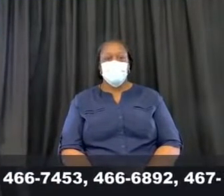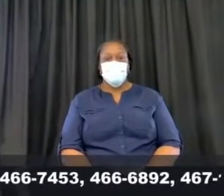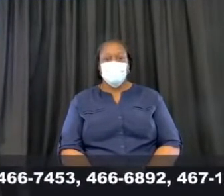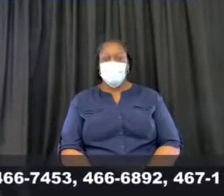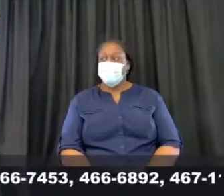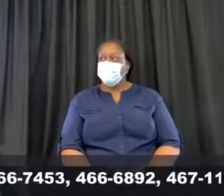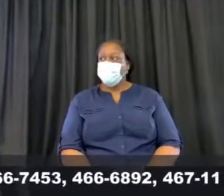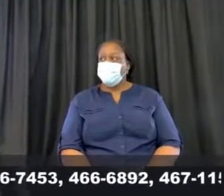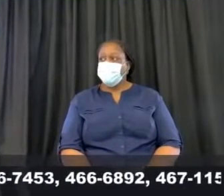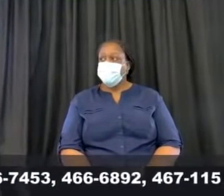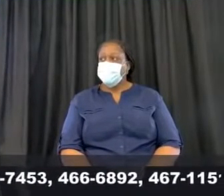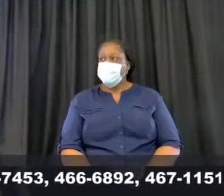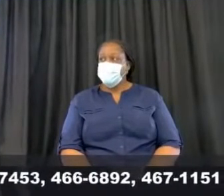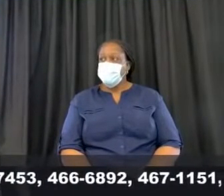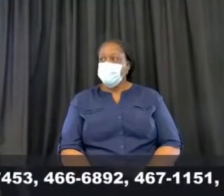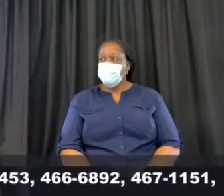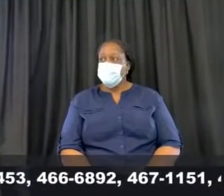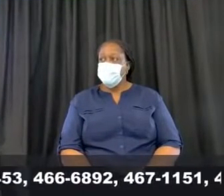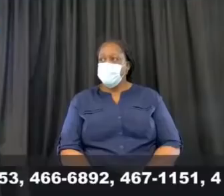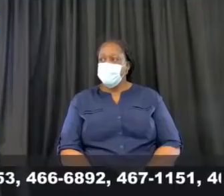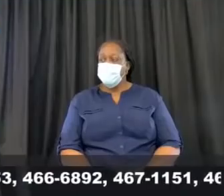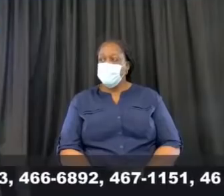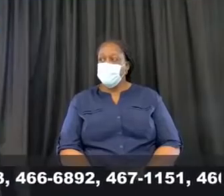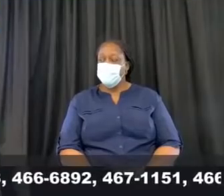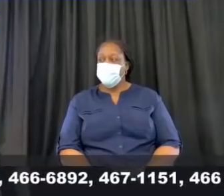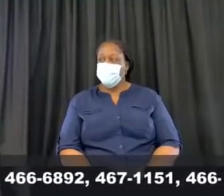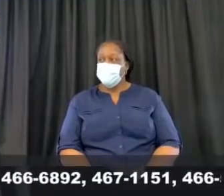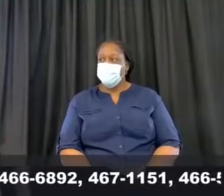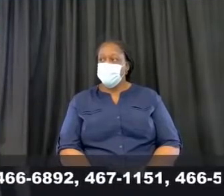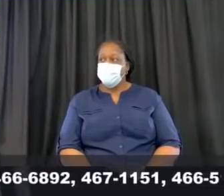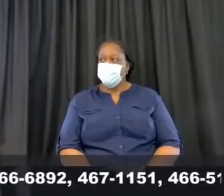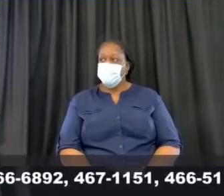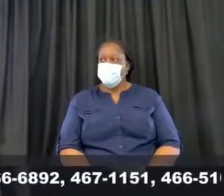Another question from SK Newsline.